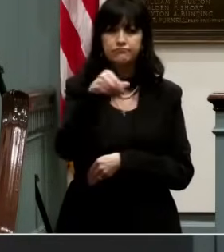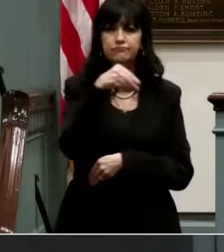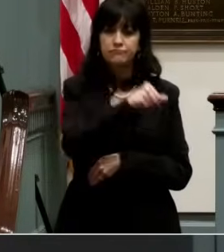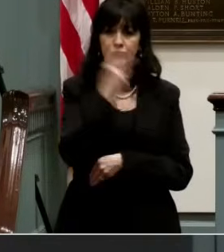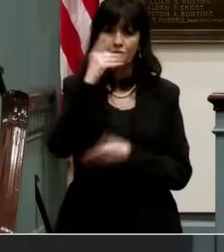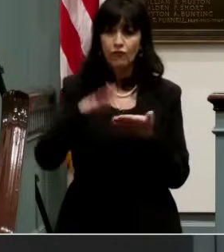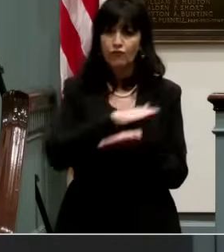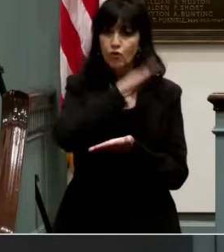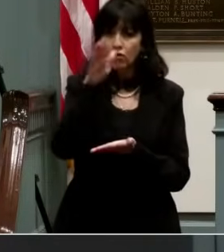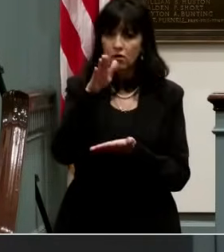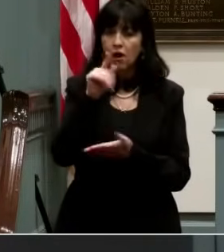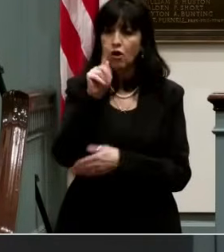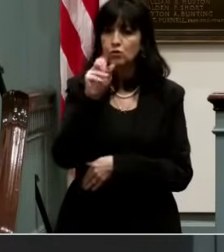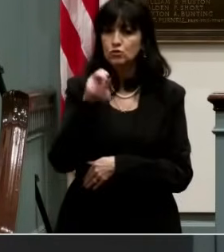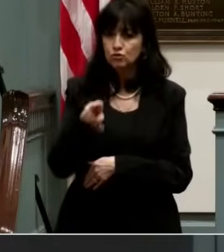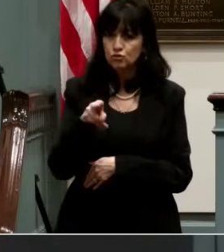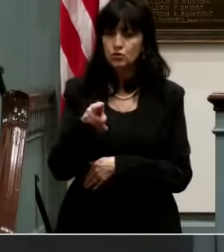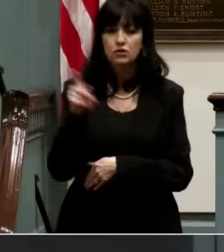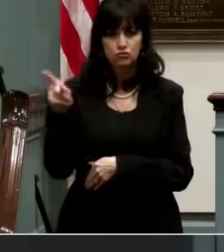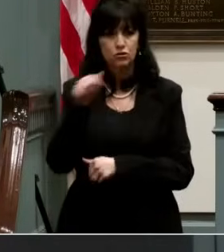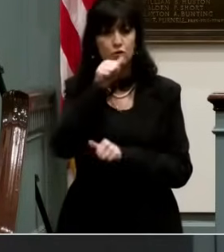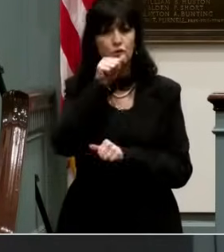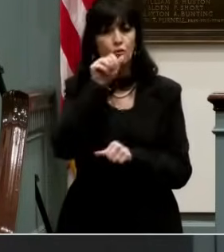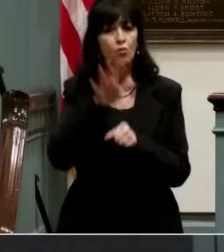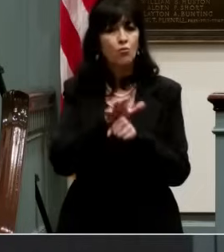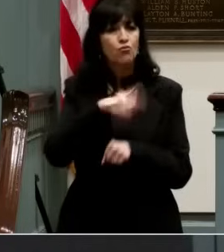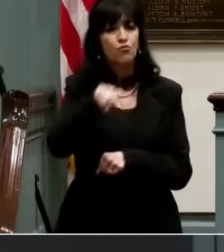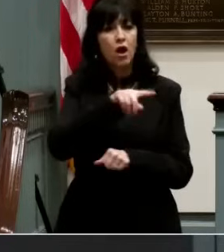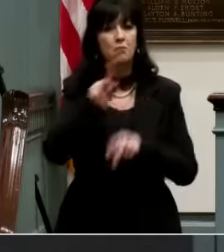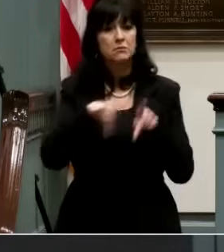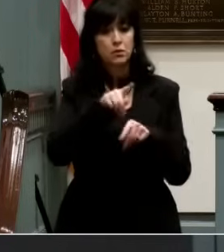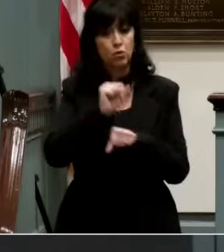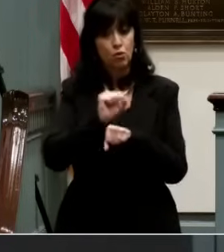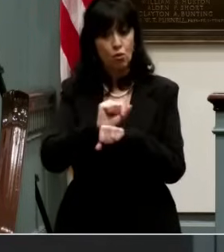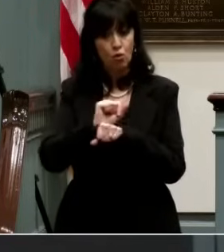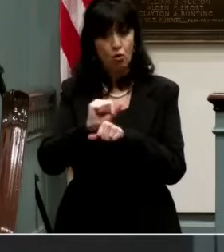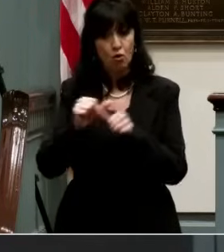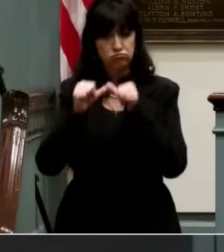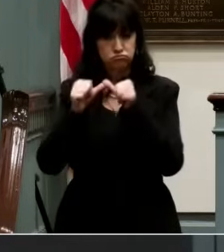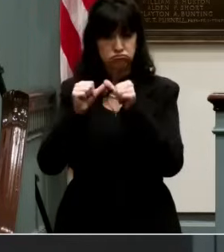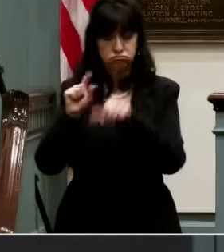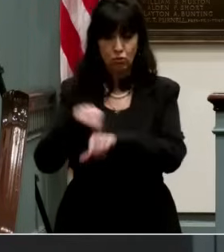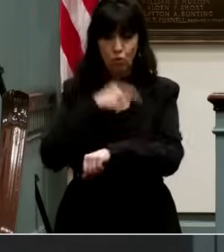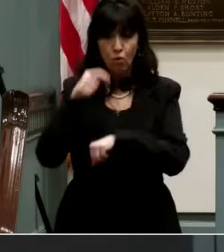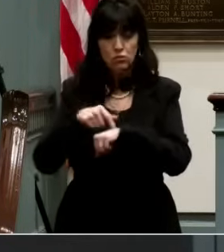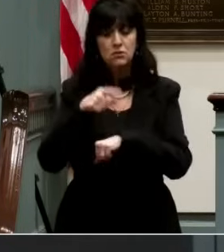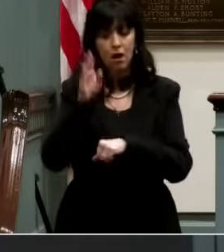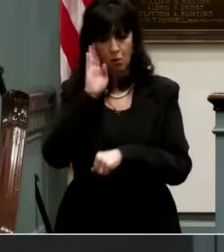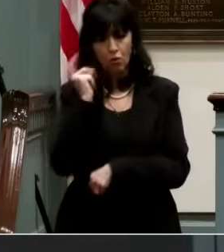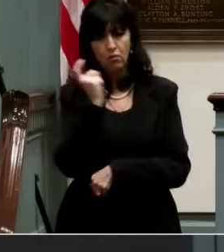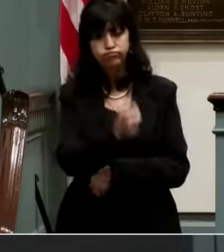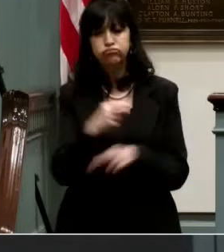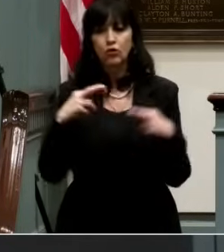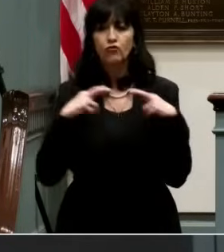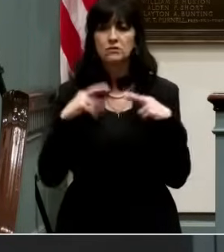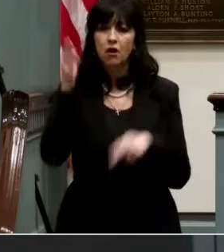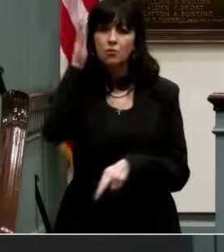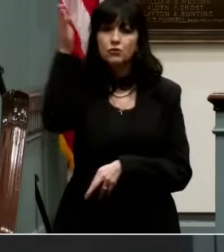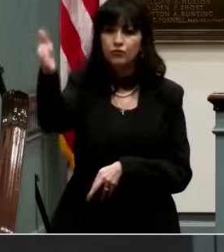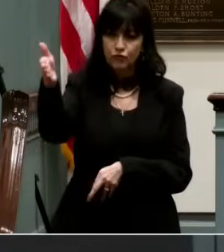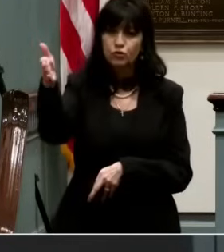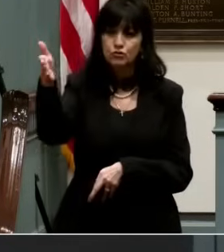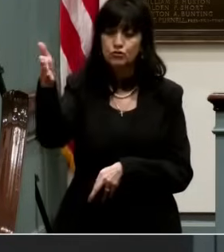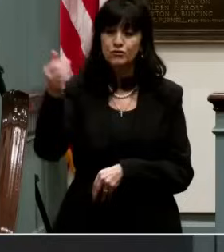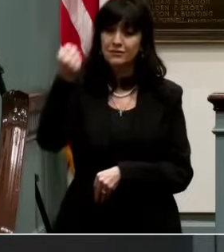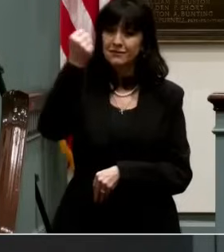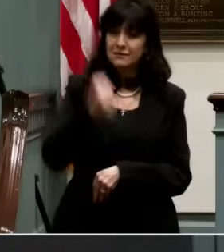retirement. The plan also brought engineers and skilled tradesmen and women and other highly trained workers to western Sussex County.